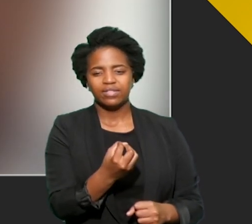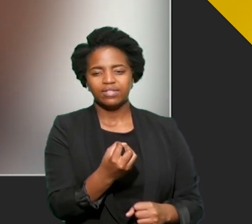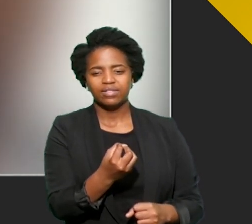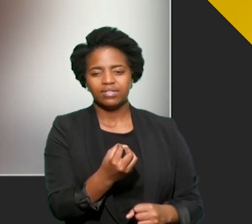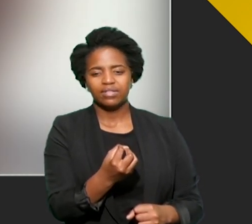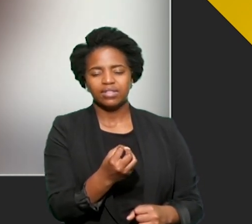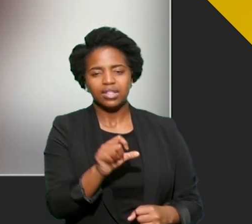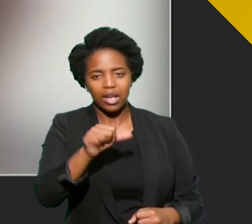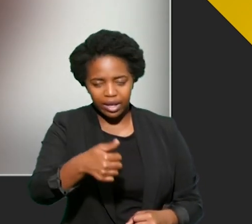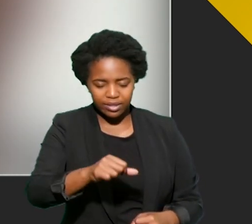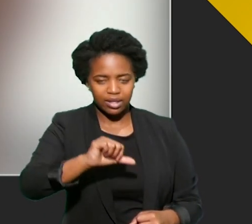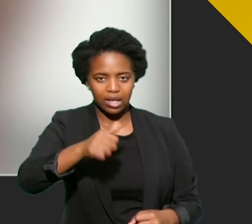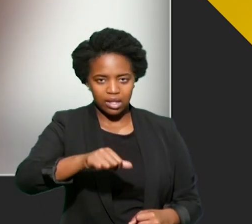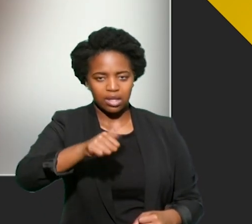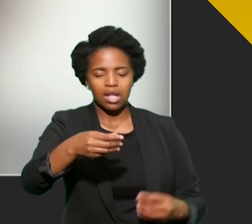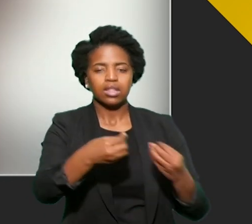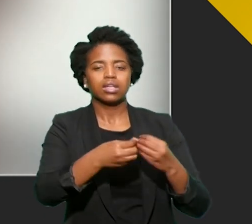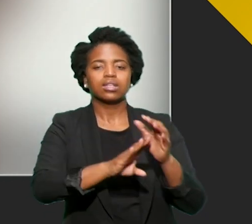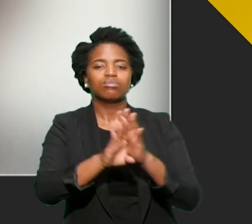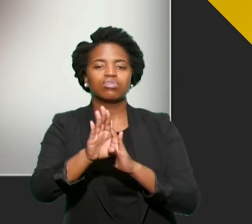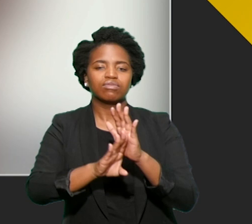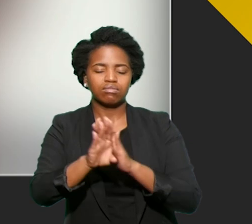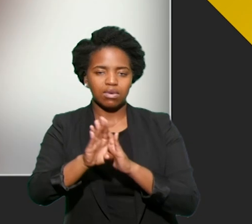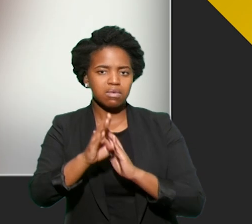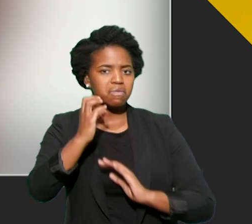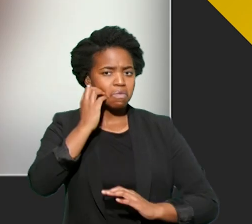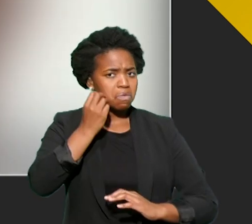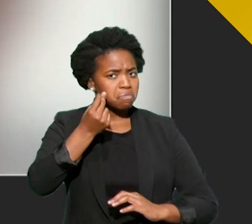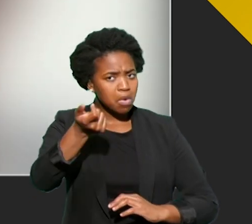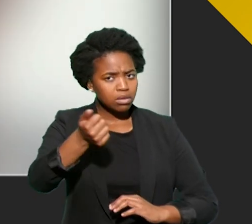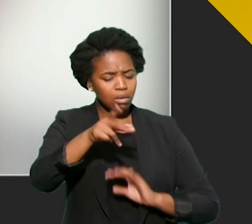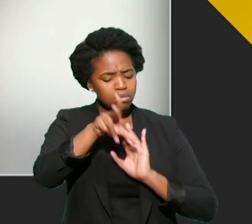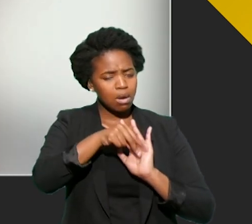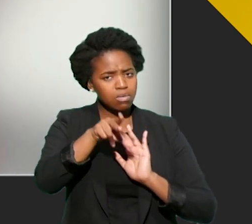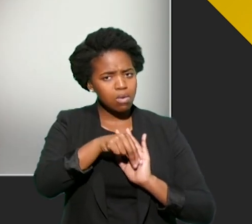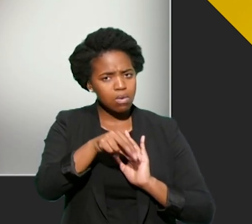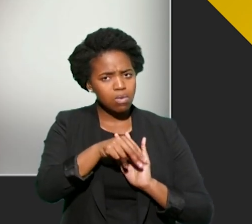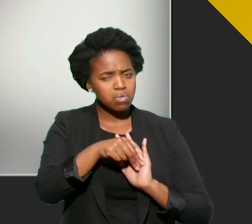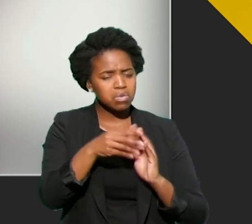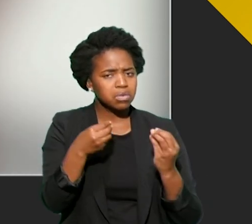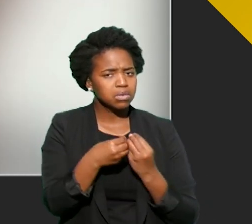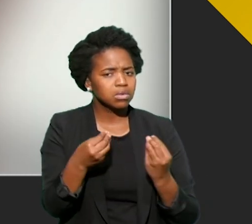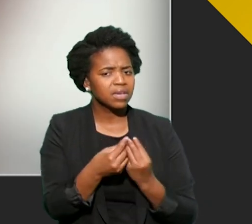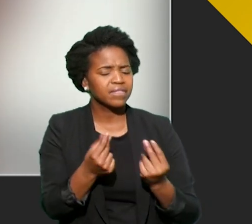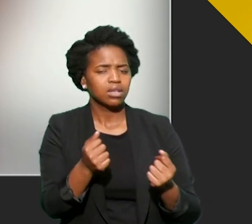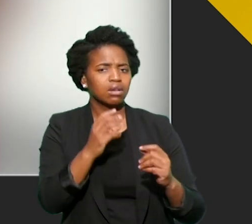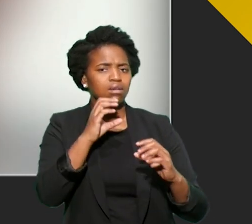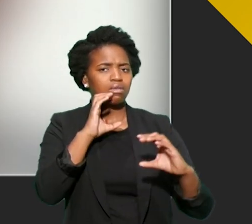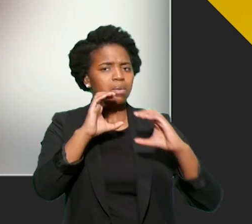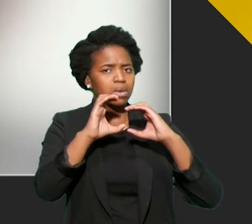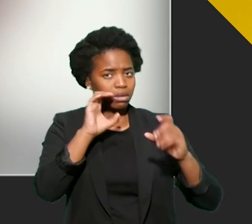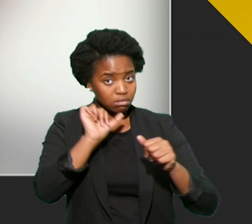a next one, things improved. Our phones were faster, we downloaded faster, we communicated